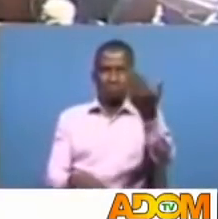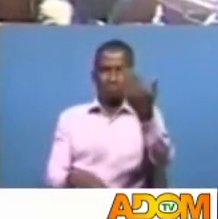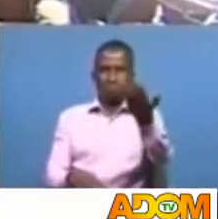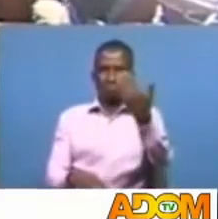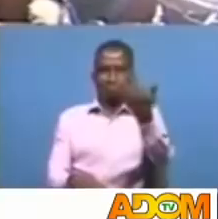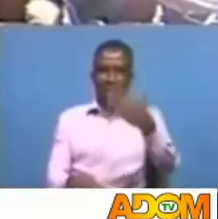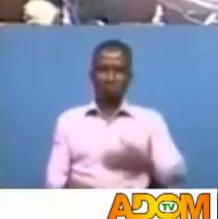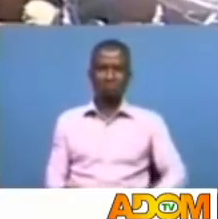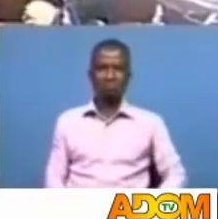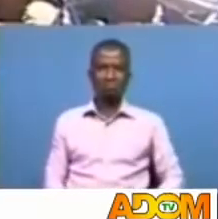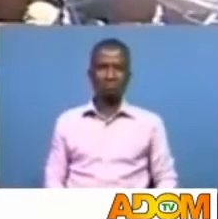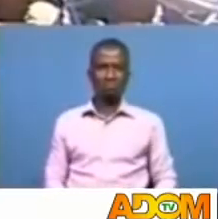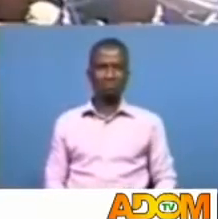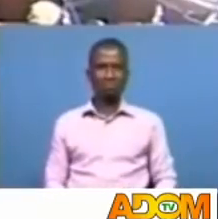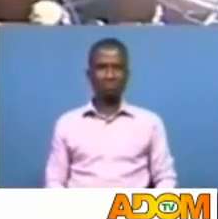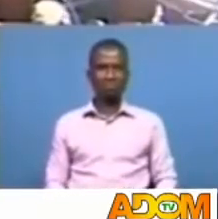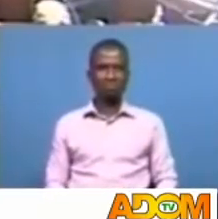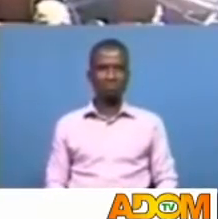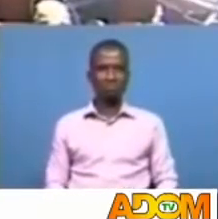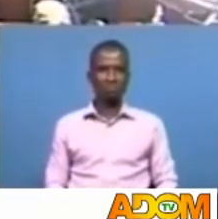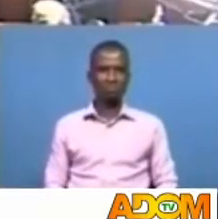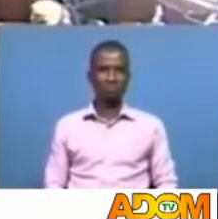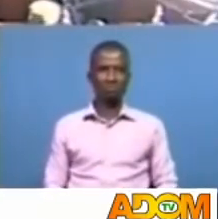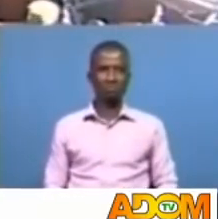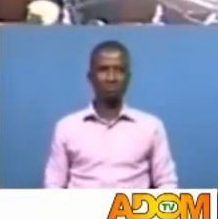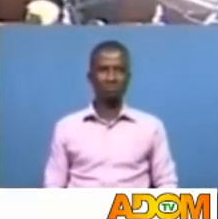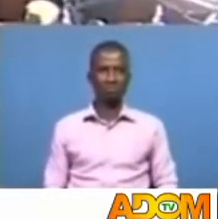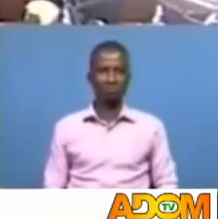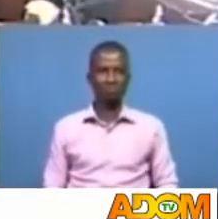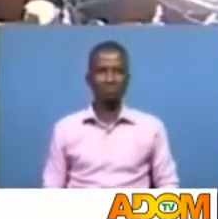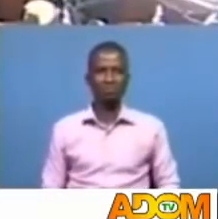Your arguments, you dwell mostly on Section 26.